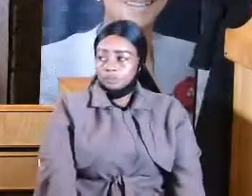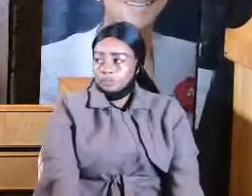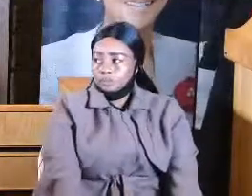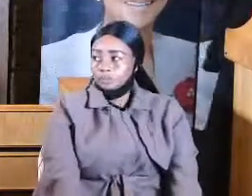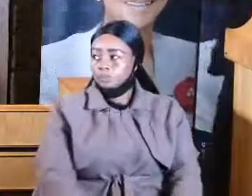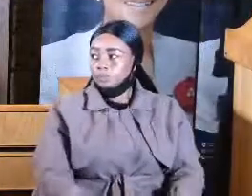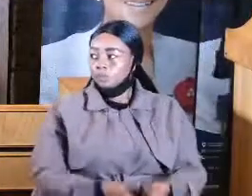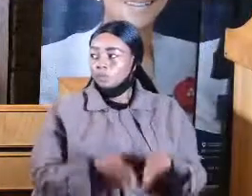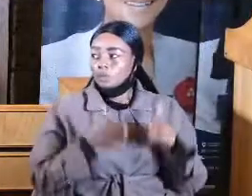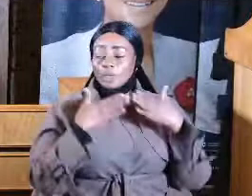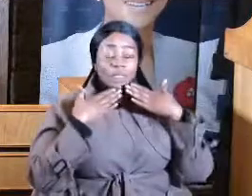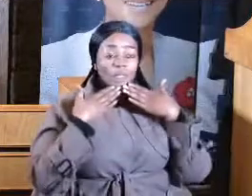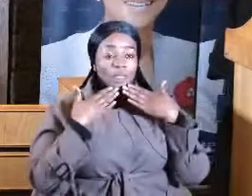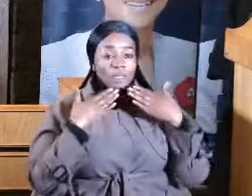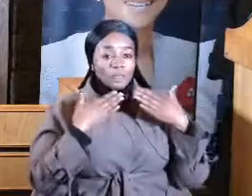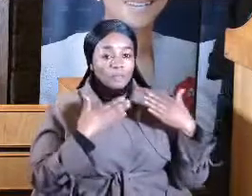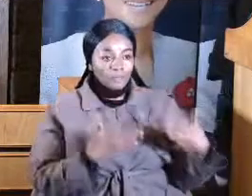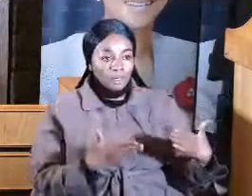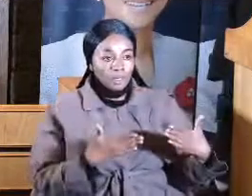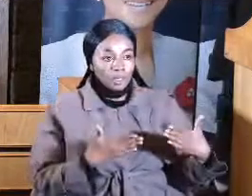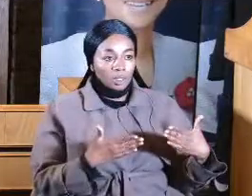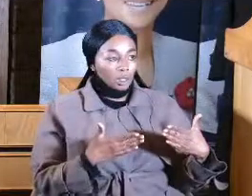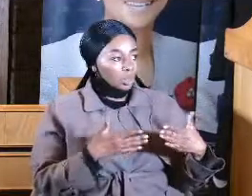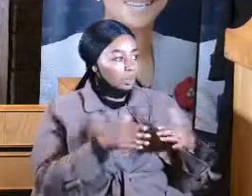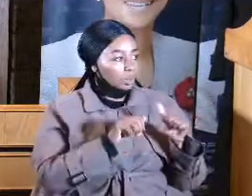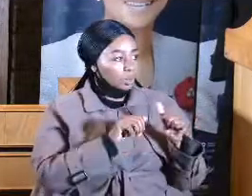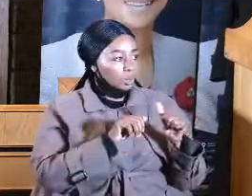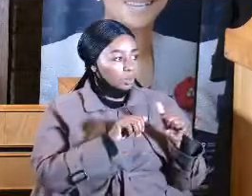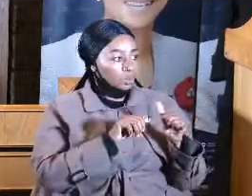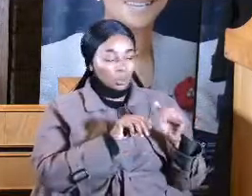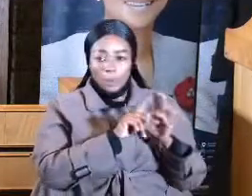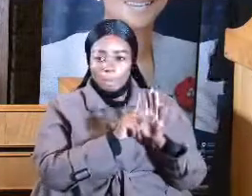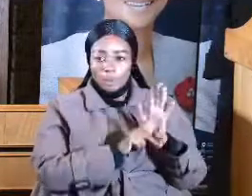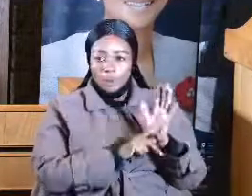Thank you very much, Program Director.